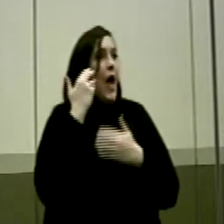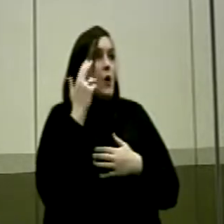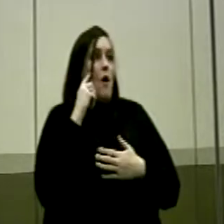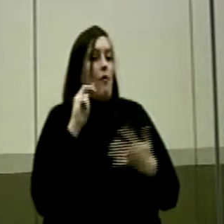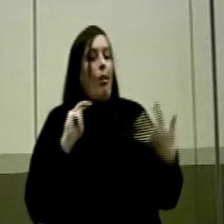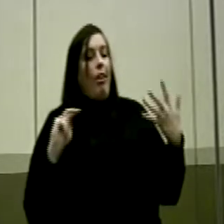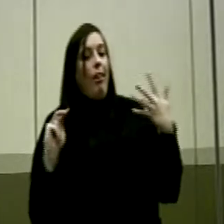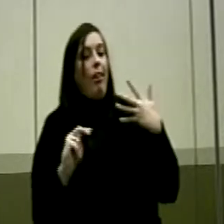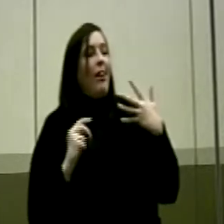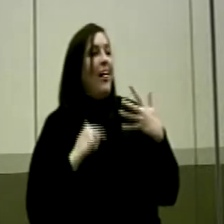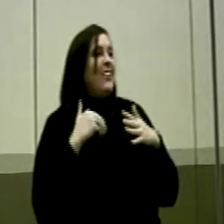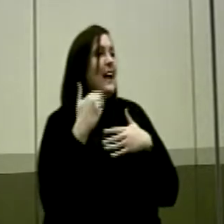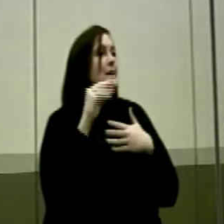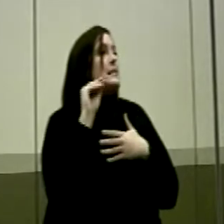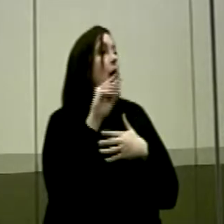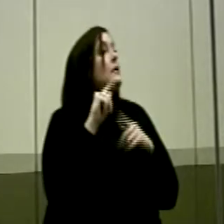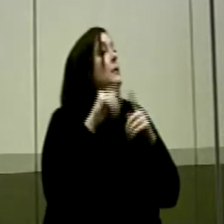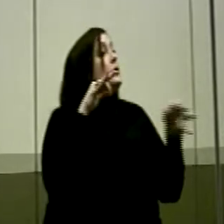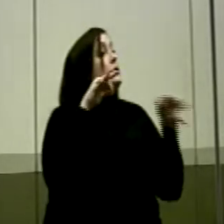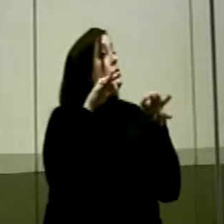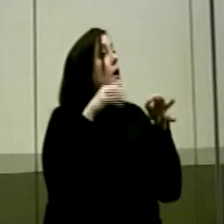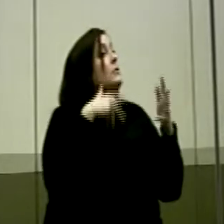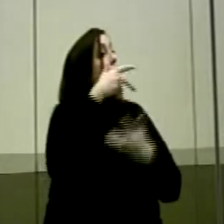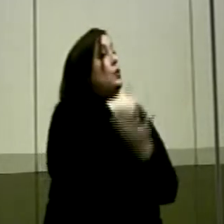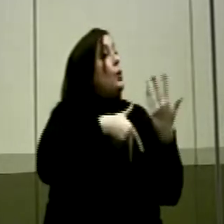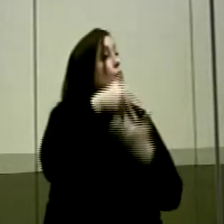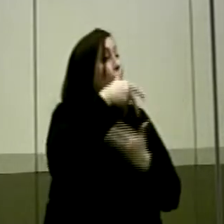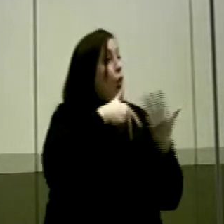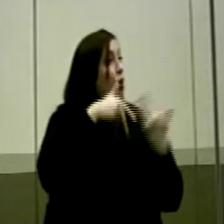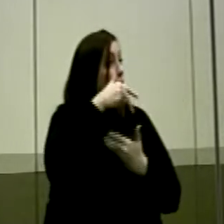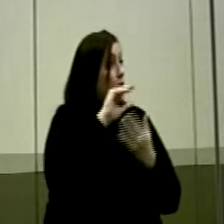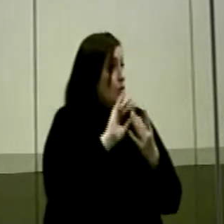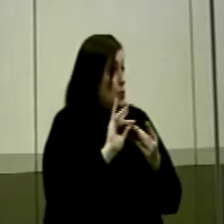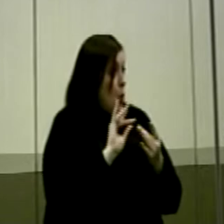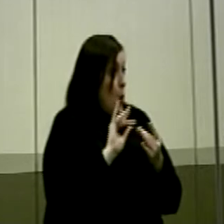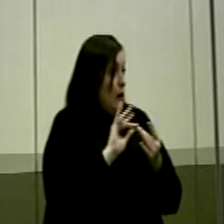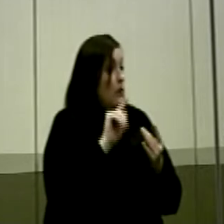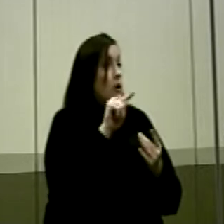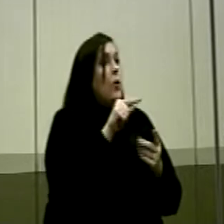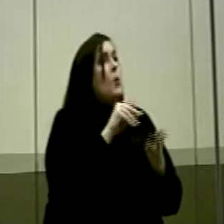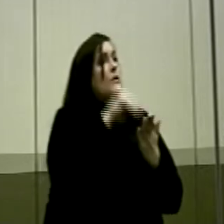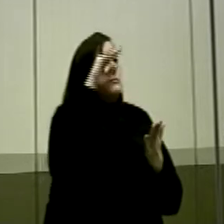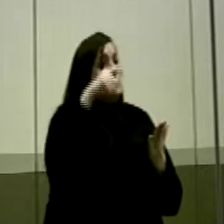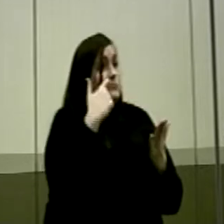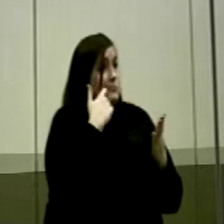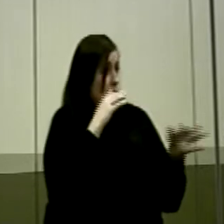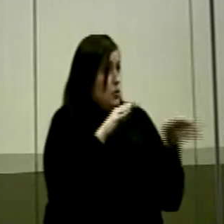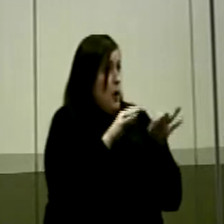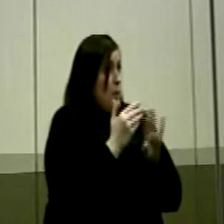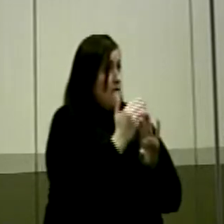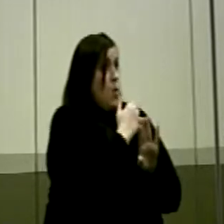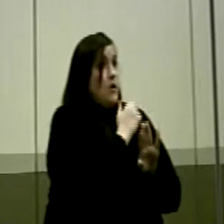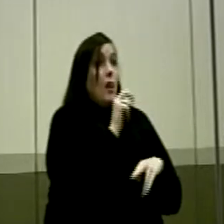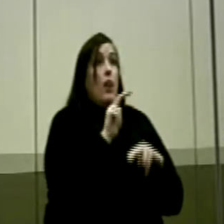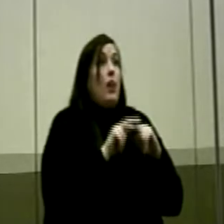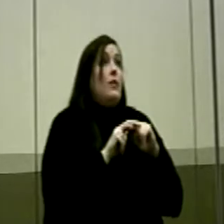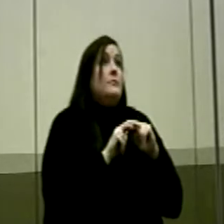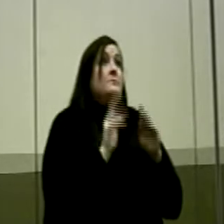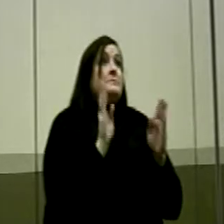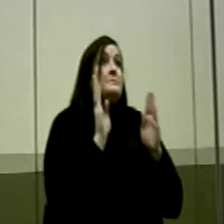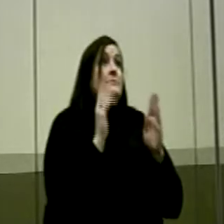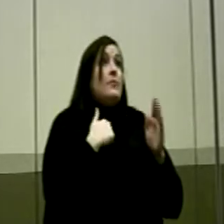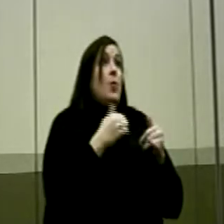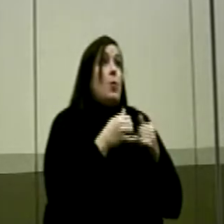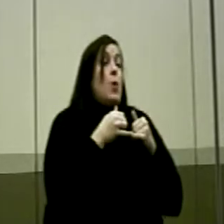It just describes social story. For one of those students like that you described before, that doesn't just sit there and enjoy the rewards,